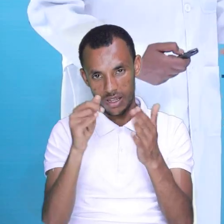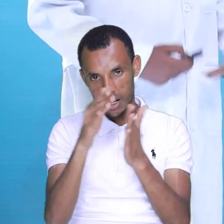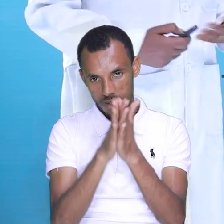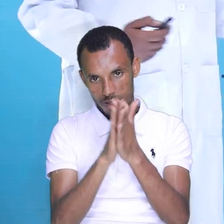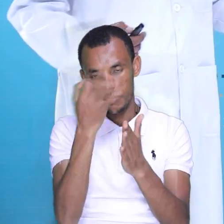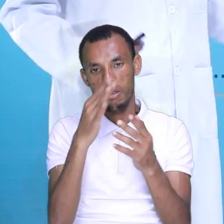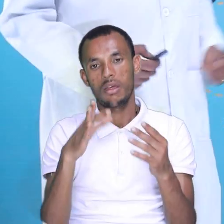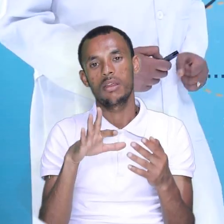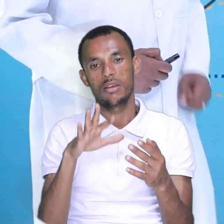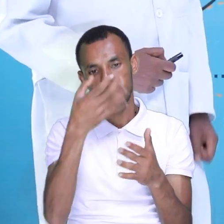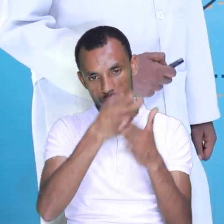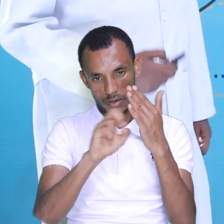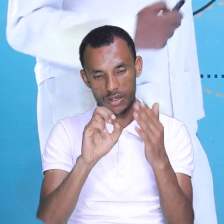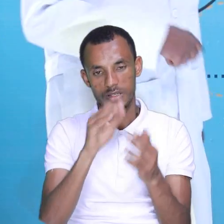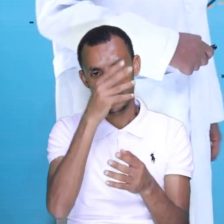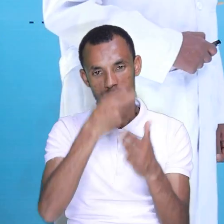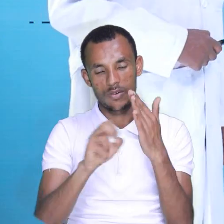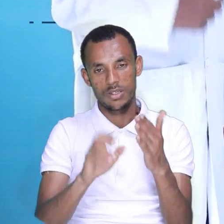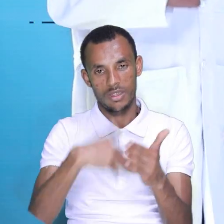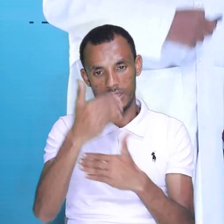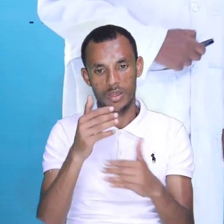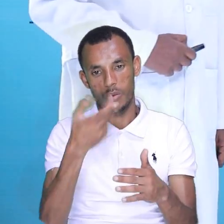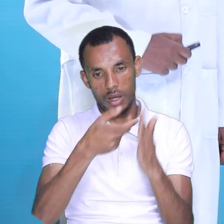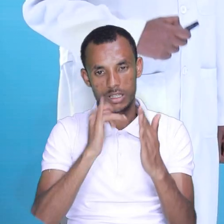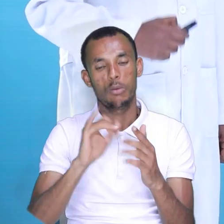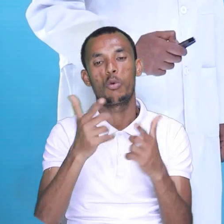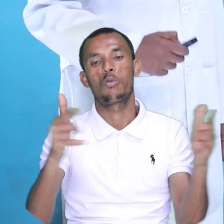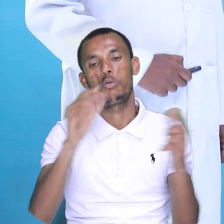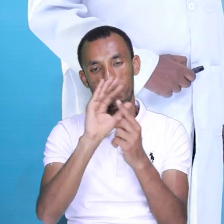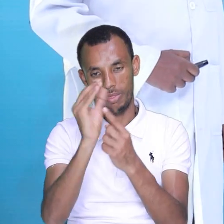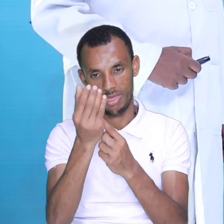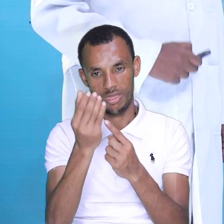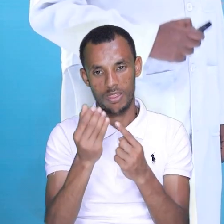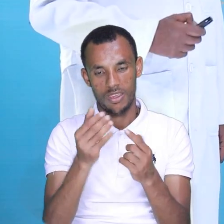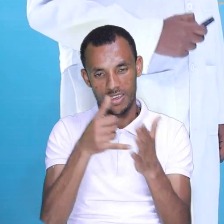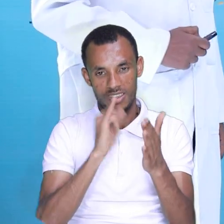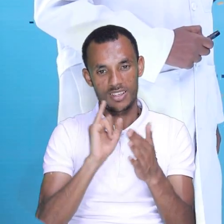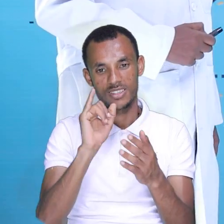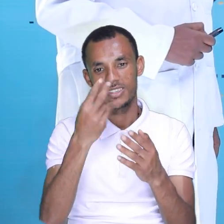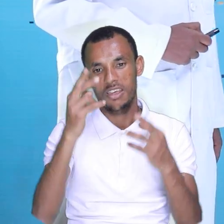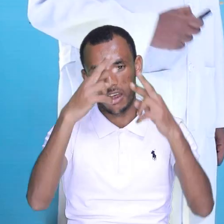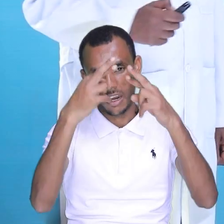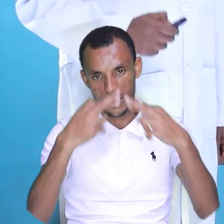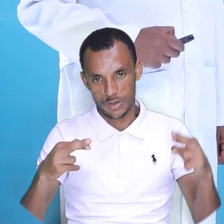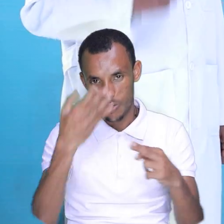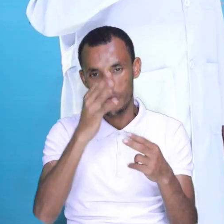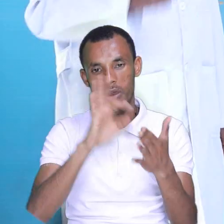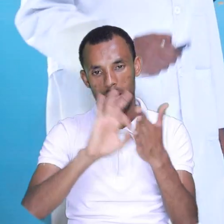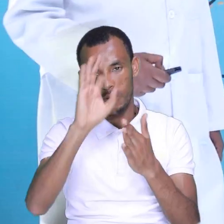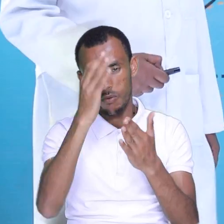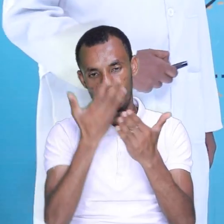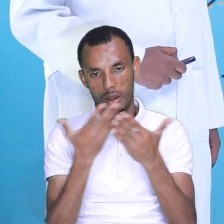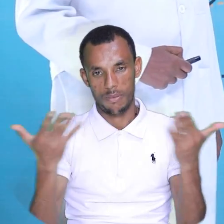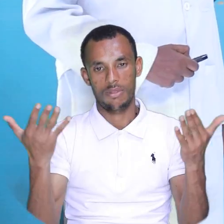an individual to be successful. Then what is the probability of an event? It is the ratio of the number of elements